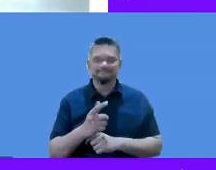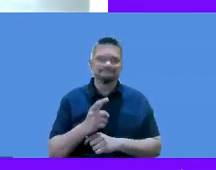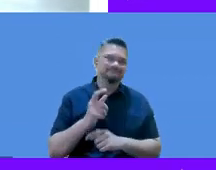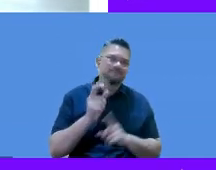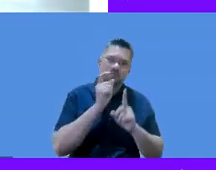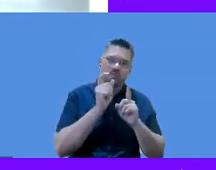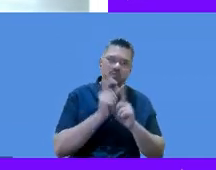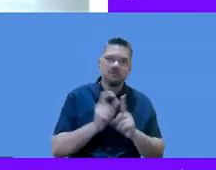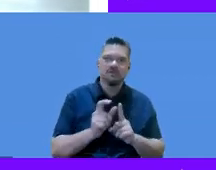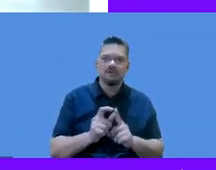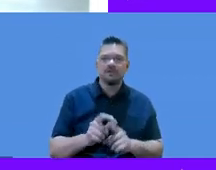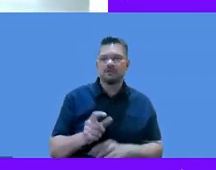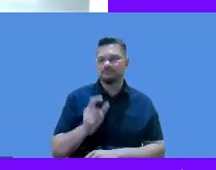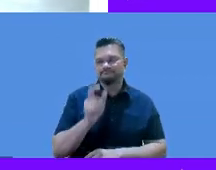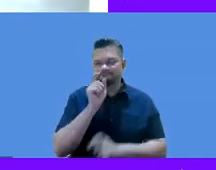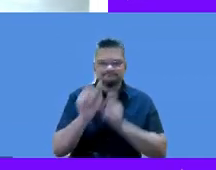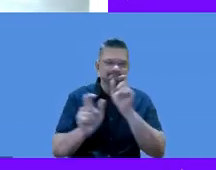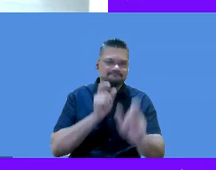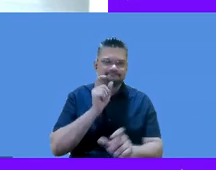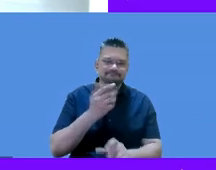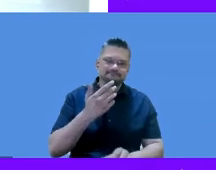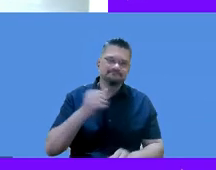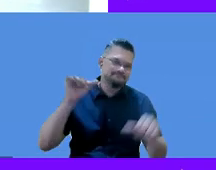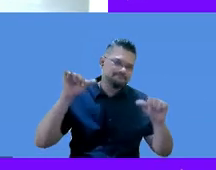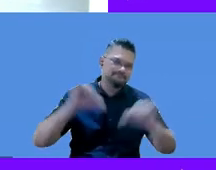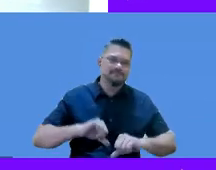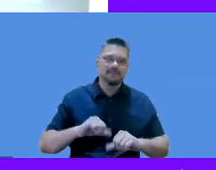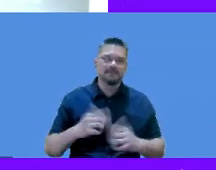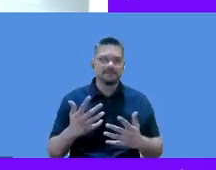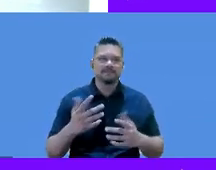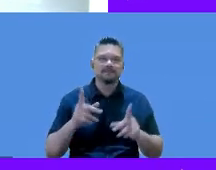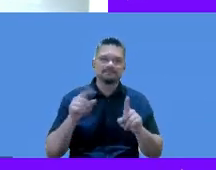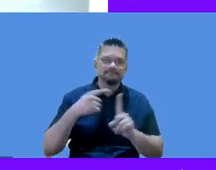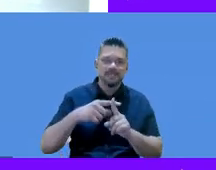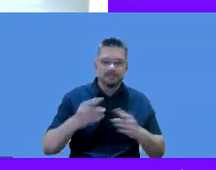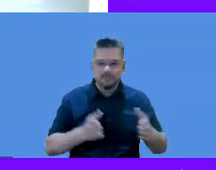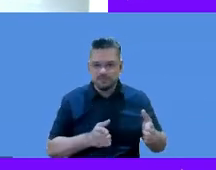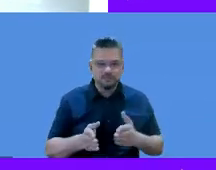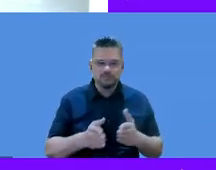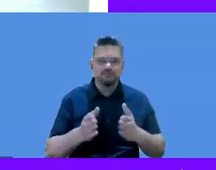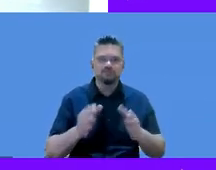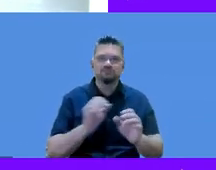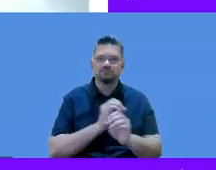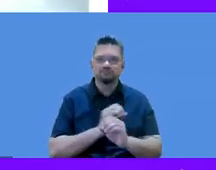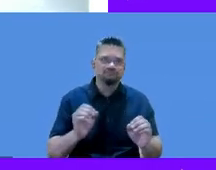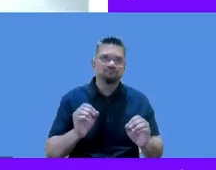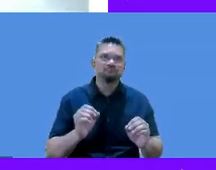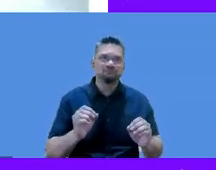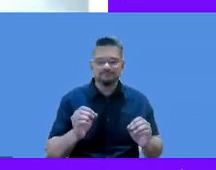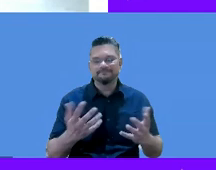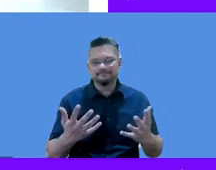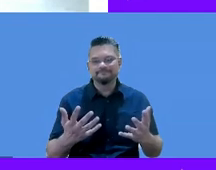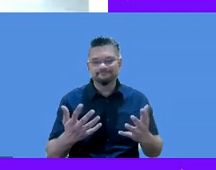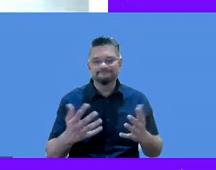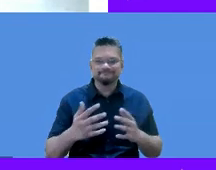lot of the roads aren't necessarily well lit or have security personnel, and therefore can make these journeys quite dangerous for